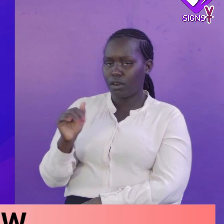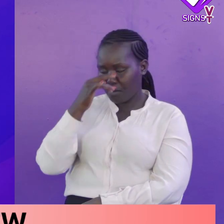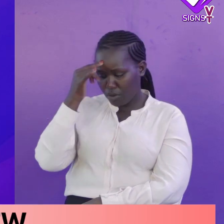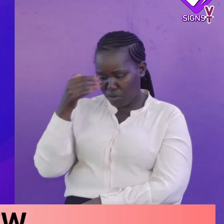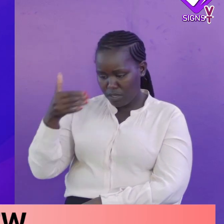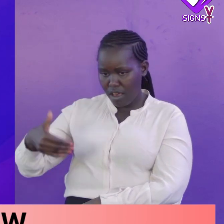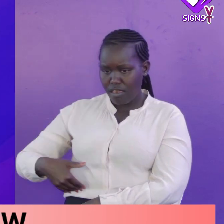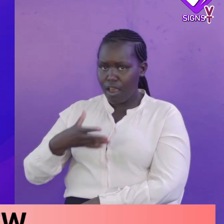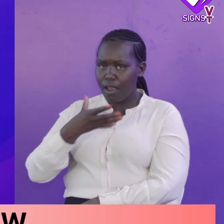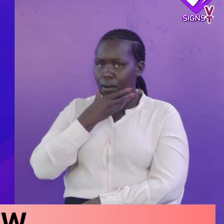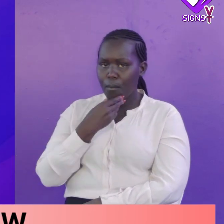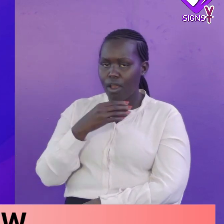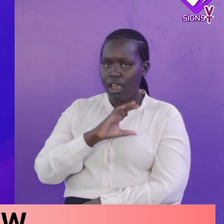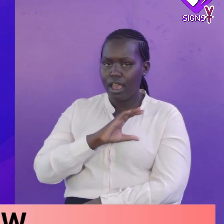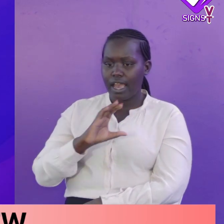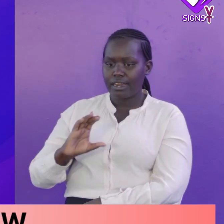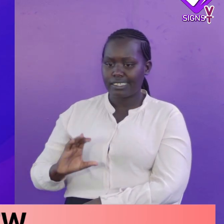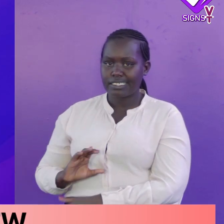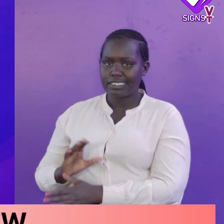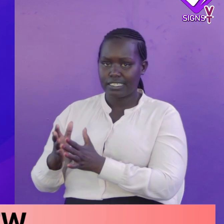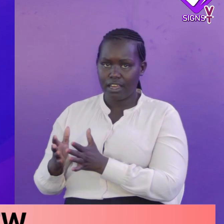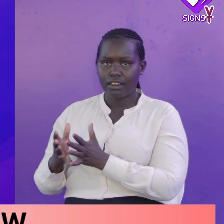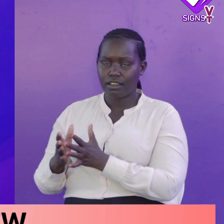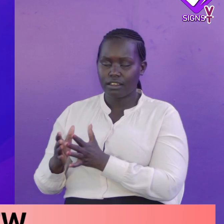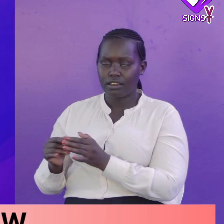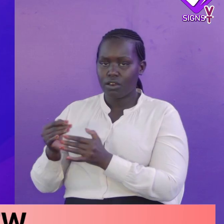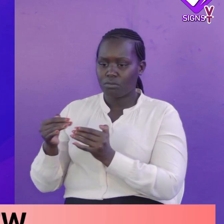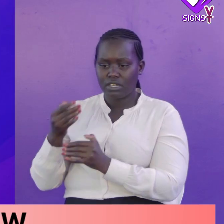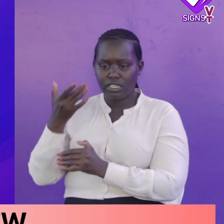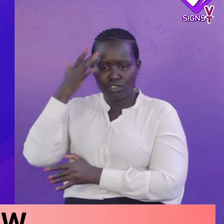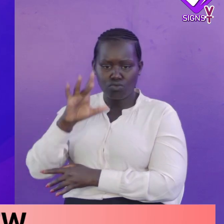Christian Mosquera, I don't know where Arteta found him, but